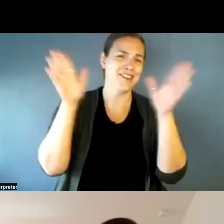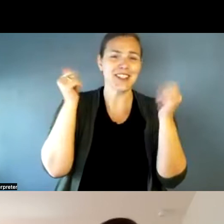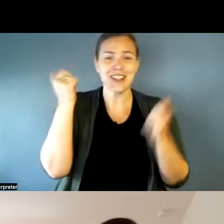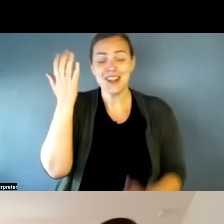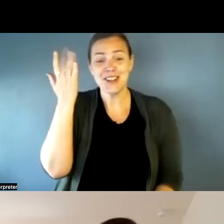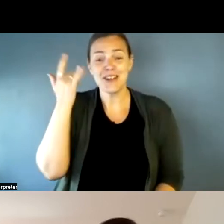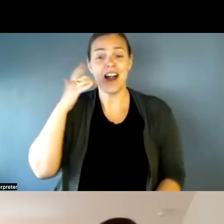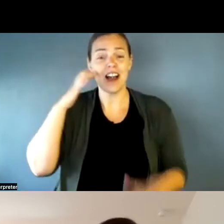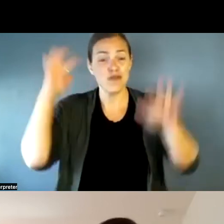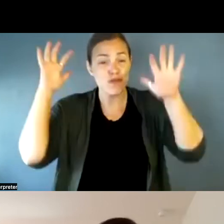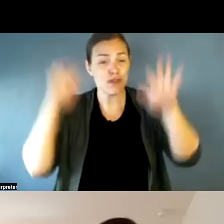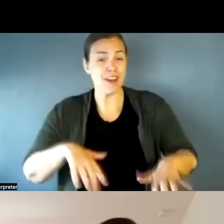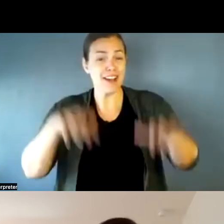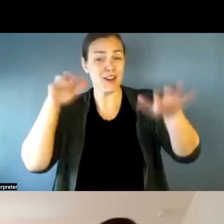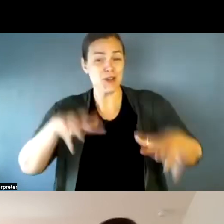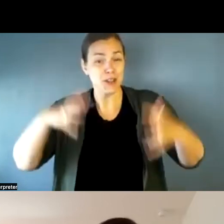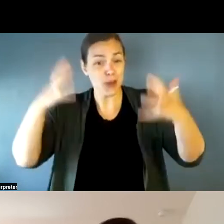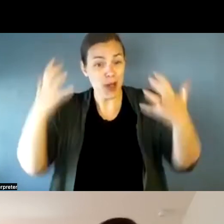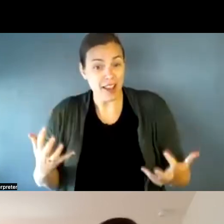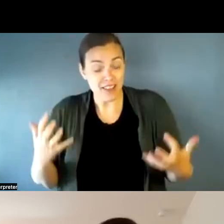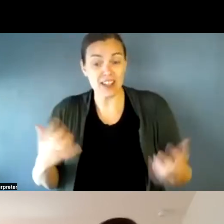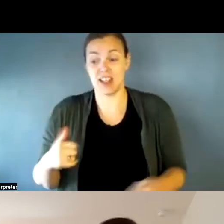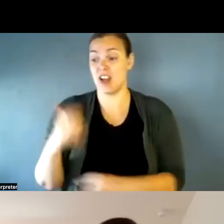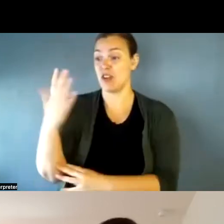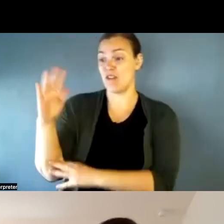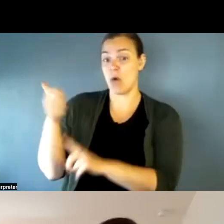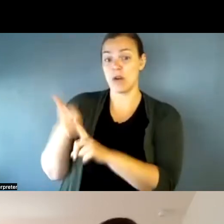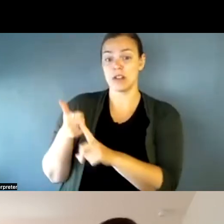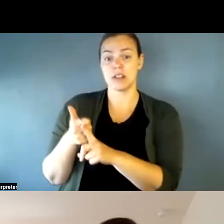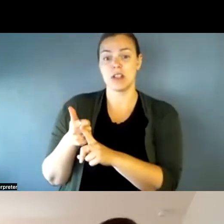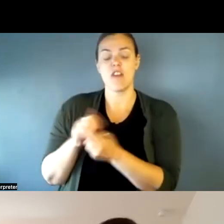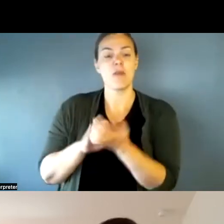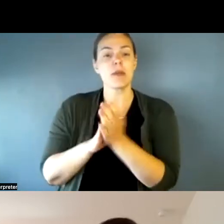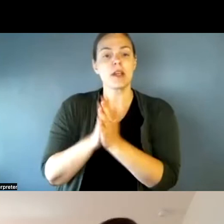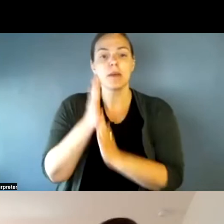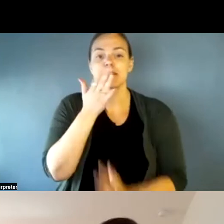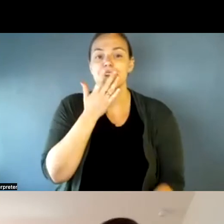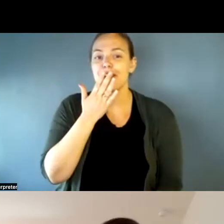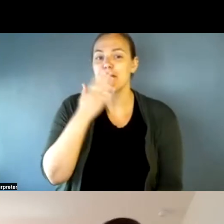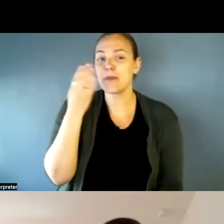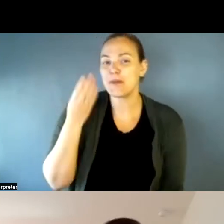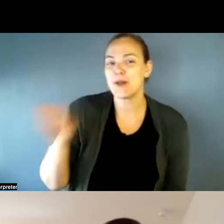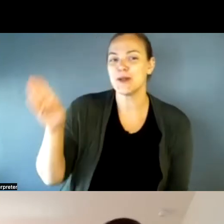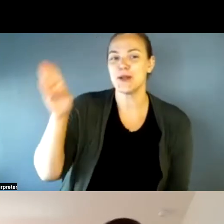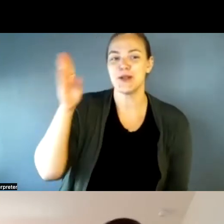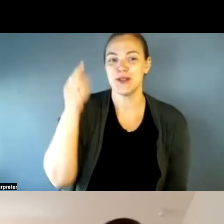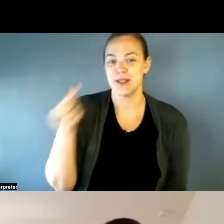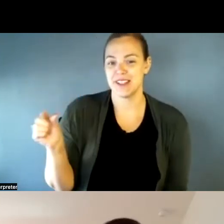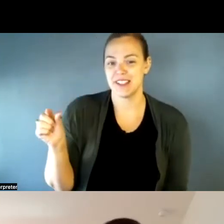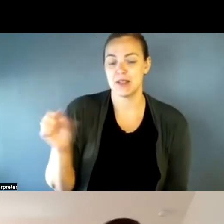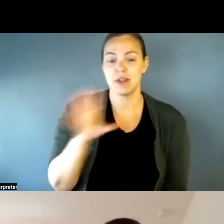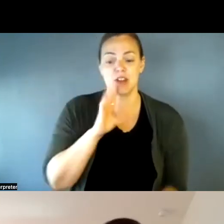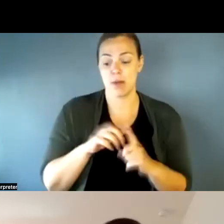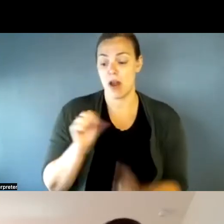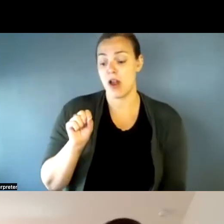come down so heavy that the forest is absolutely blue-green. So when we're talking about sword ferns, and we're